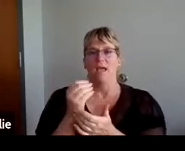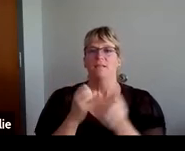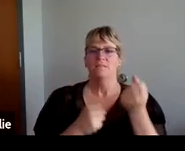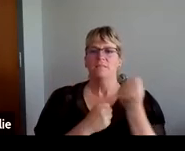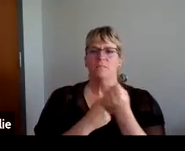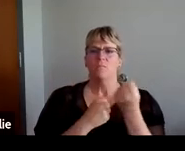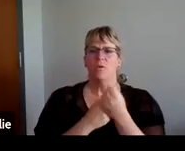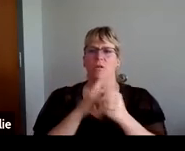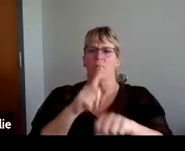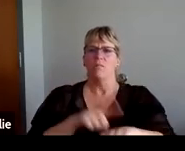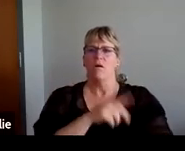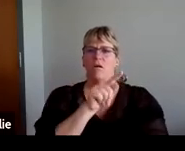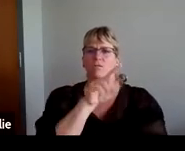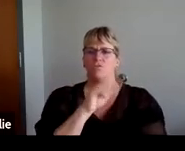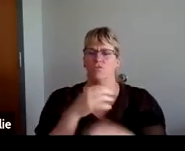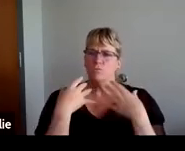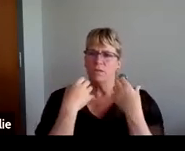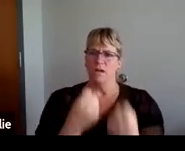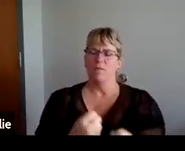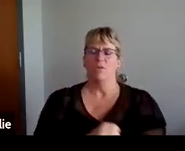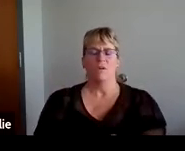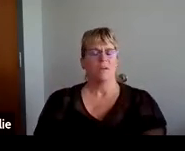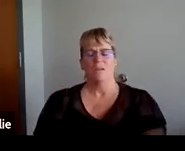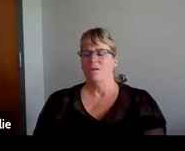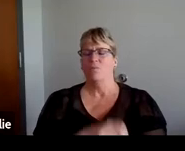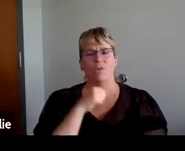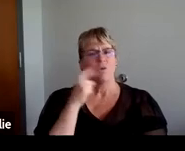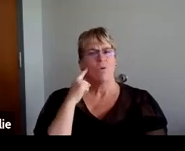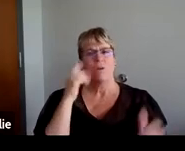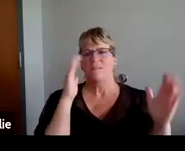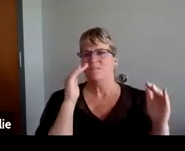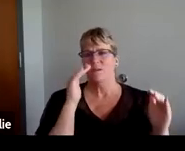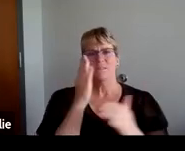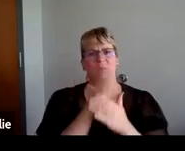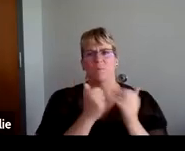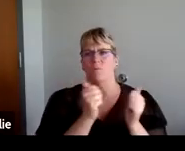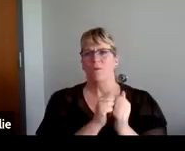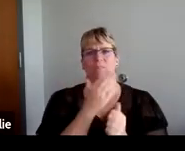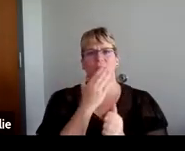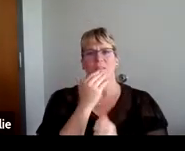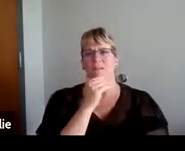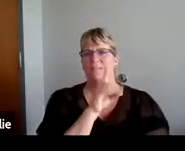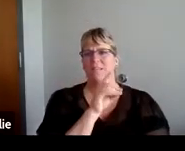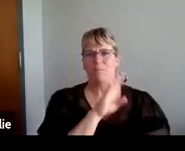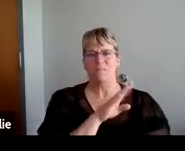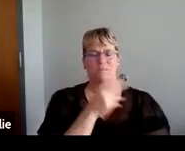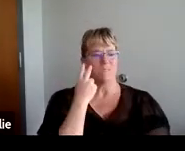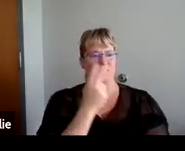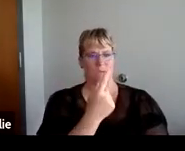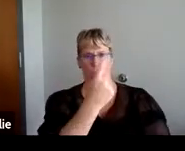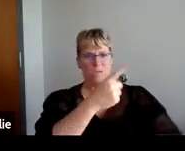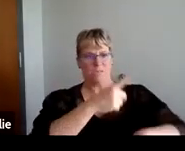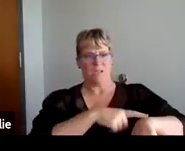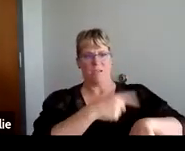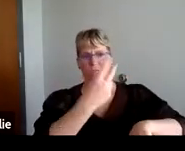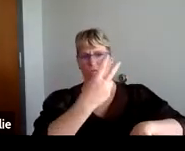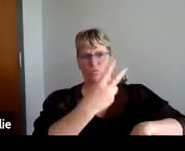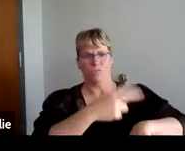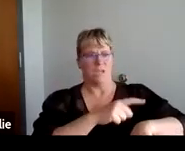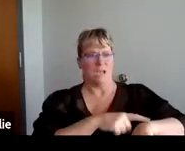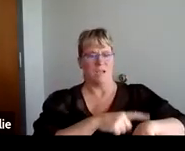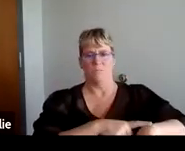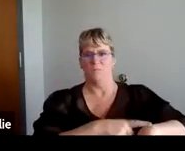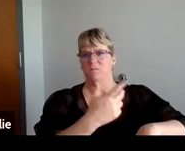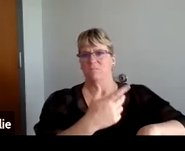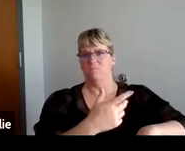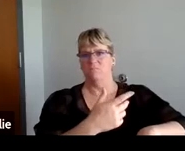supportive long-term recovery. We wouldn't expect someone with diabetes to be seen once, twice over the course